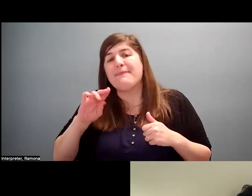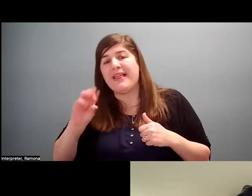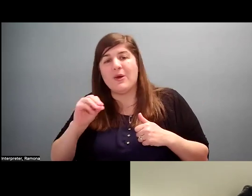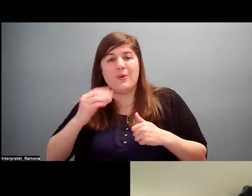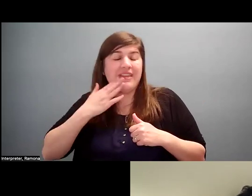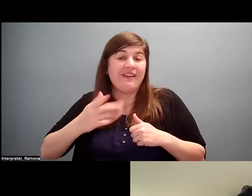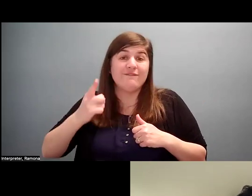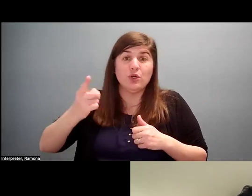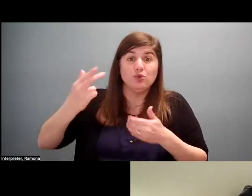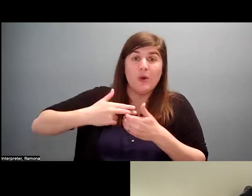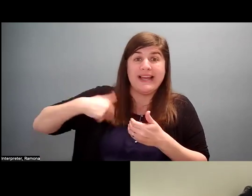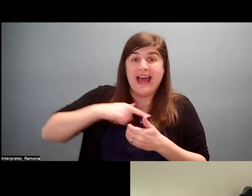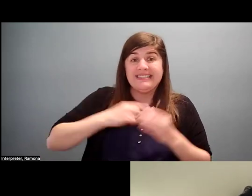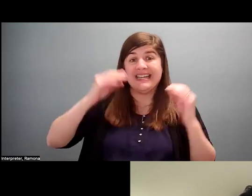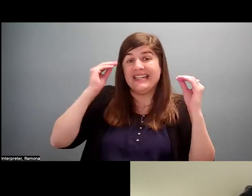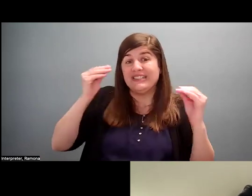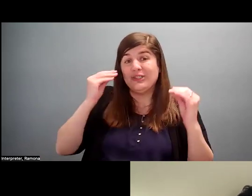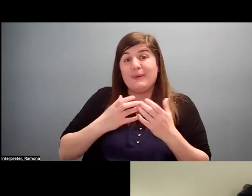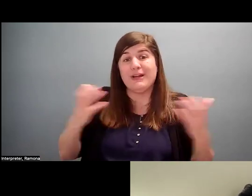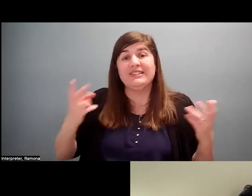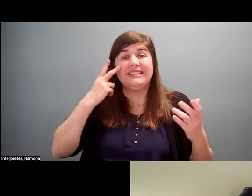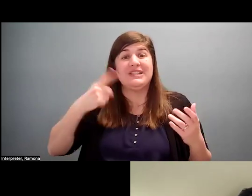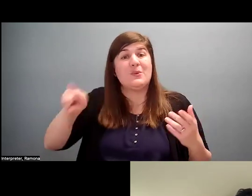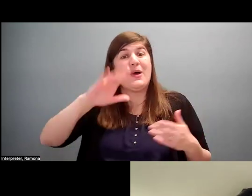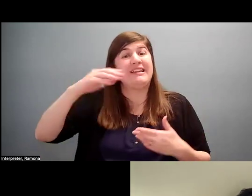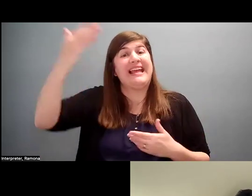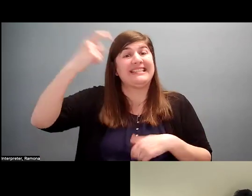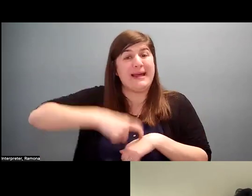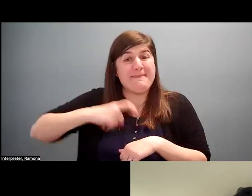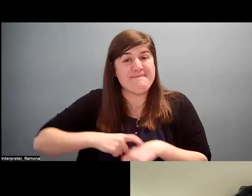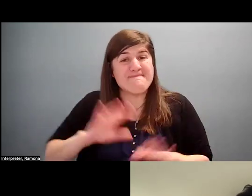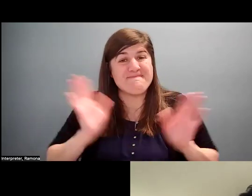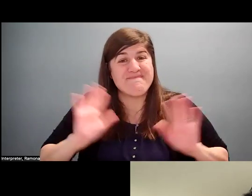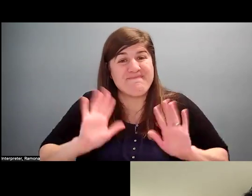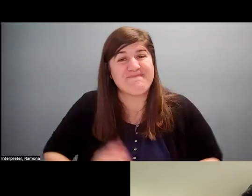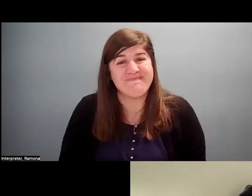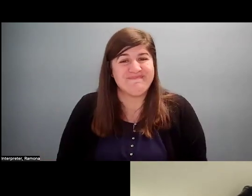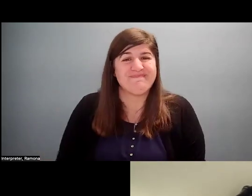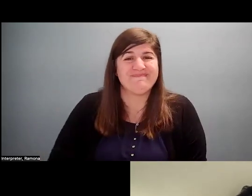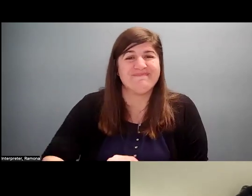and teaching us so much. We'll see y'all next time. All right. Bye, everyone. Bye.